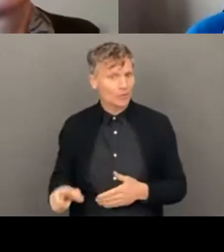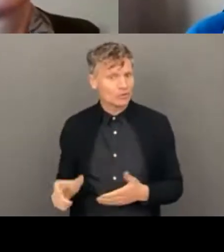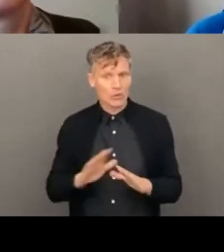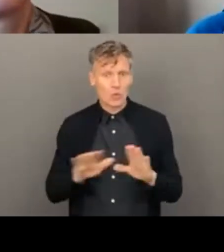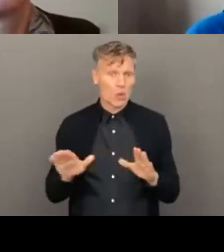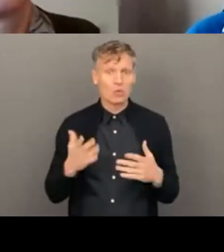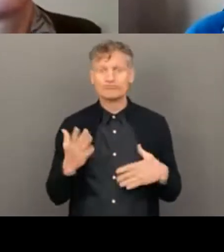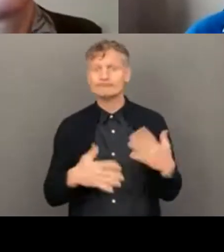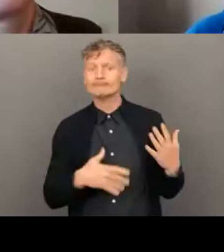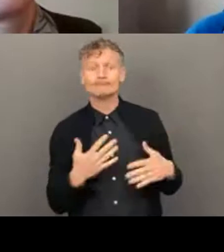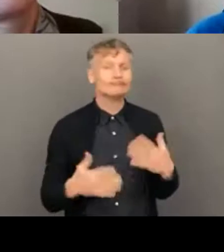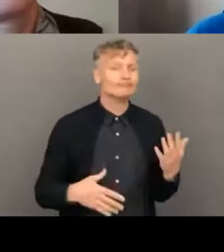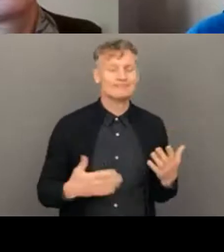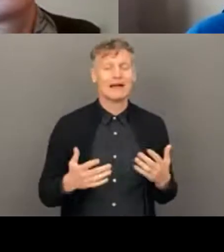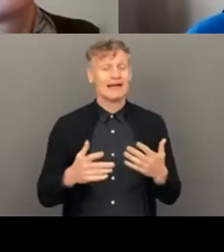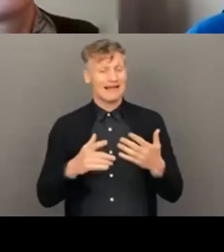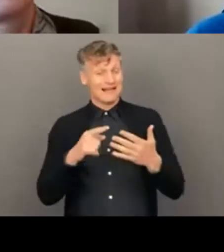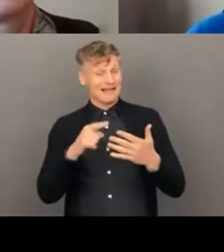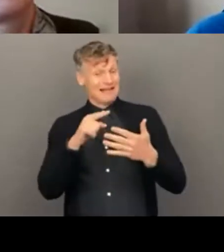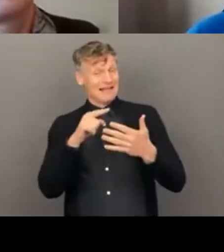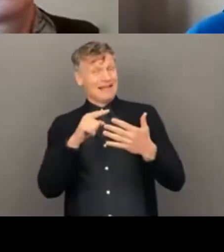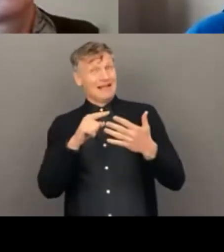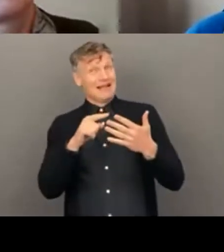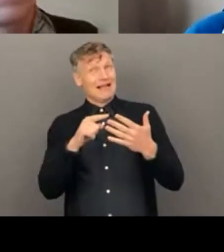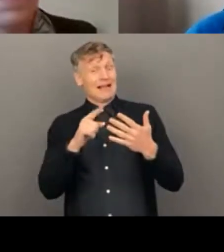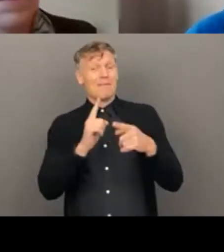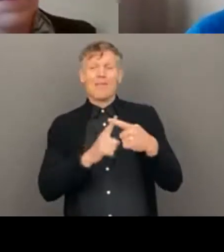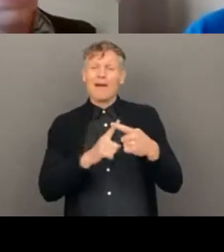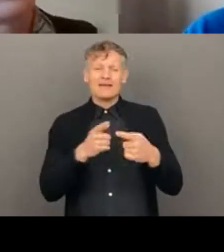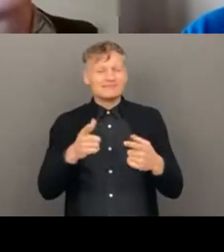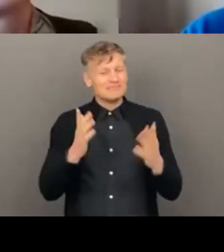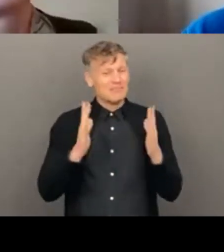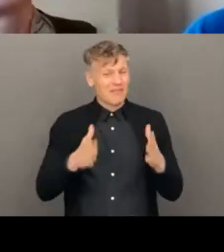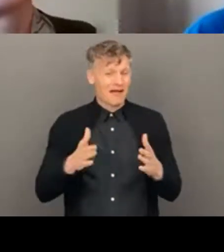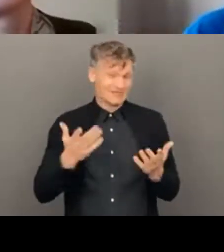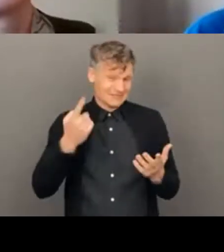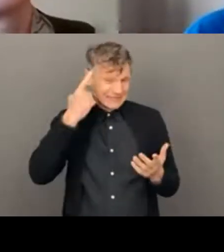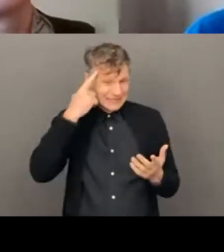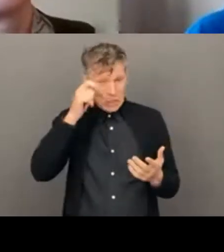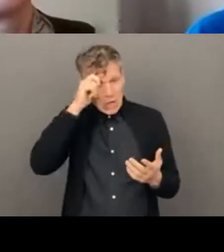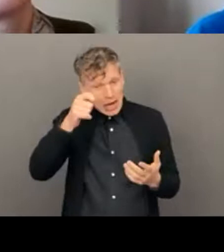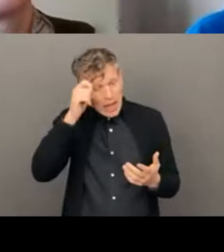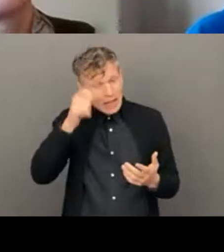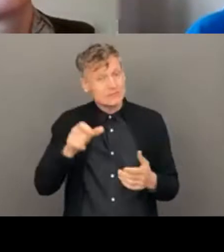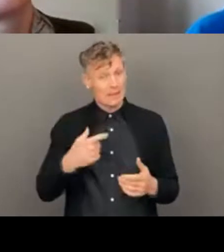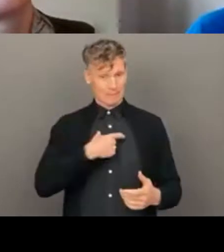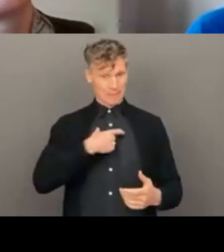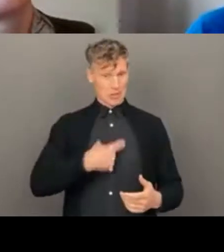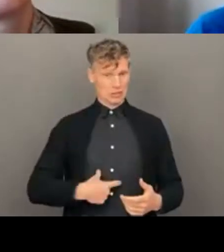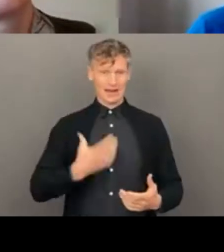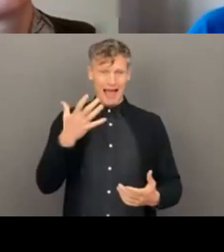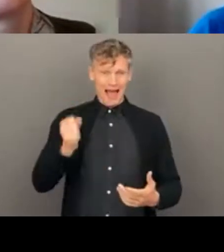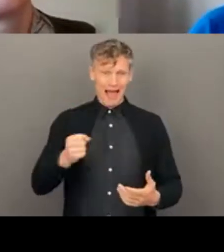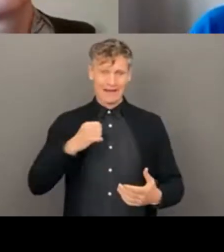that term intersectionality, but basically recognizing that in pursuing diversity, we need